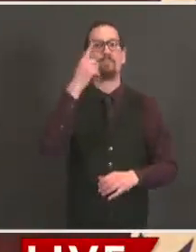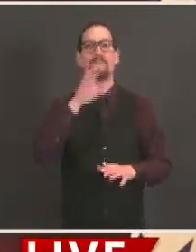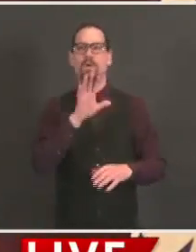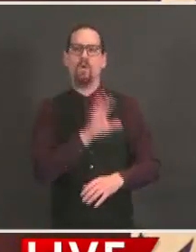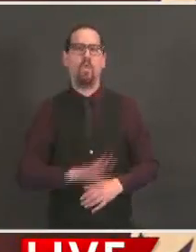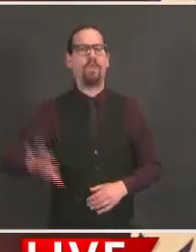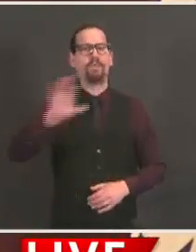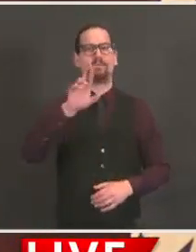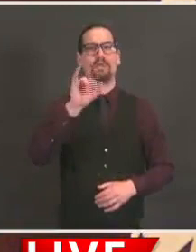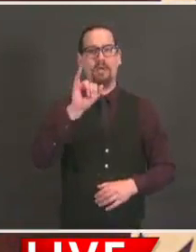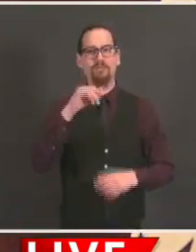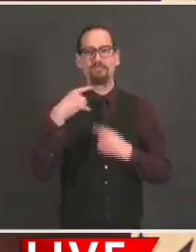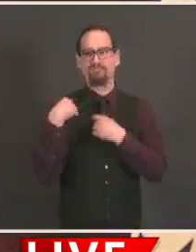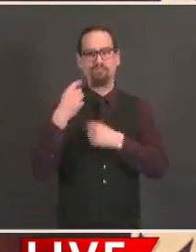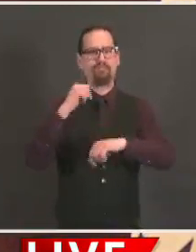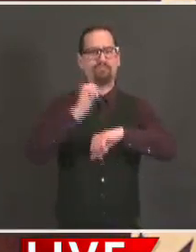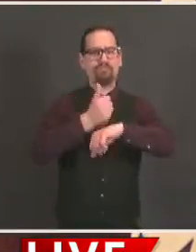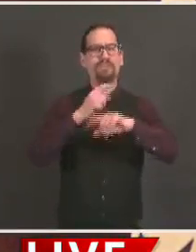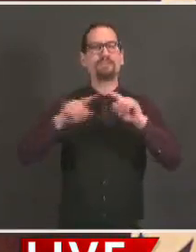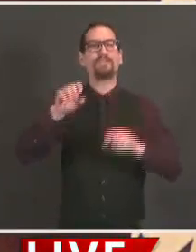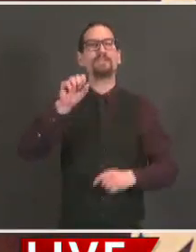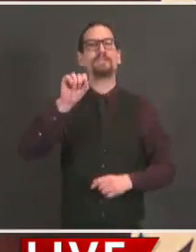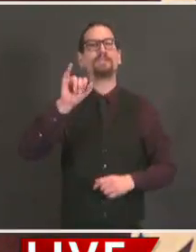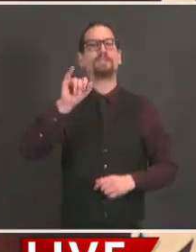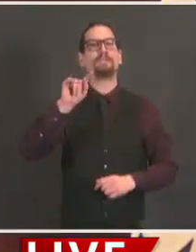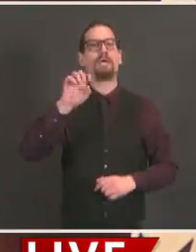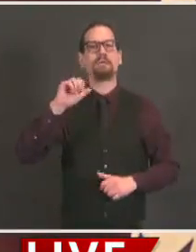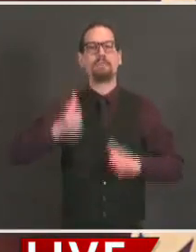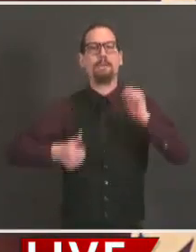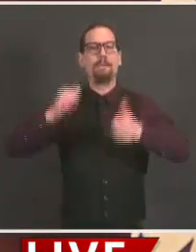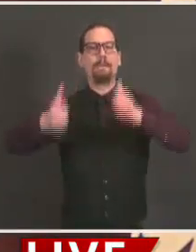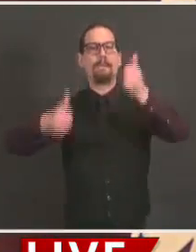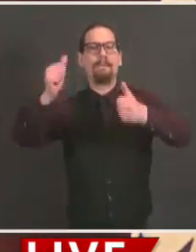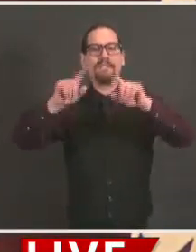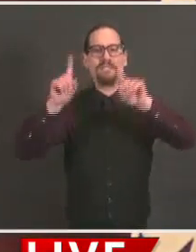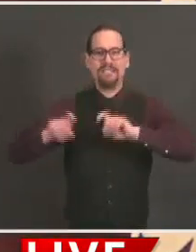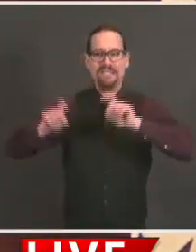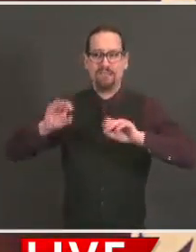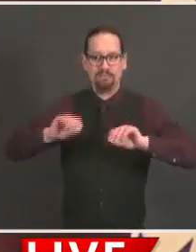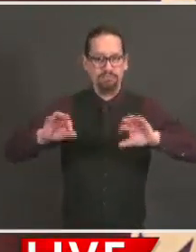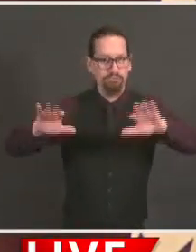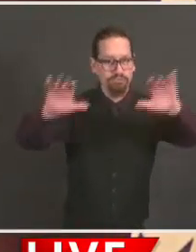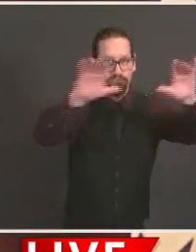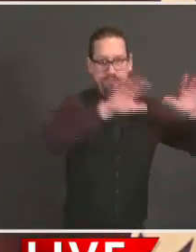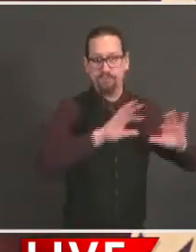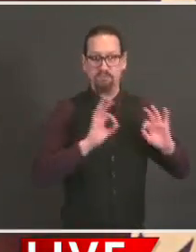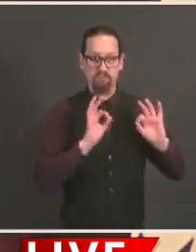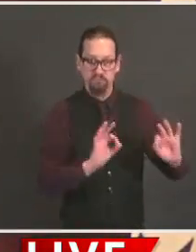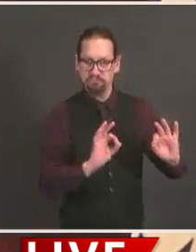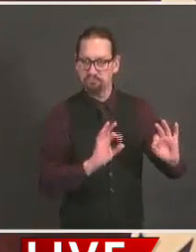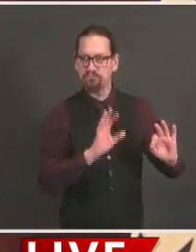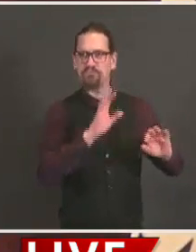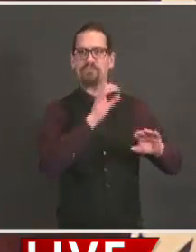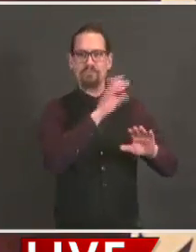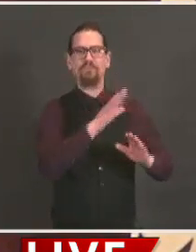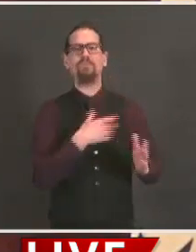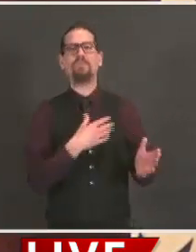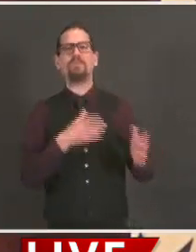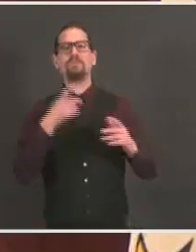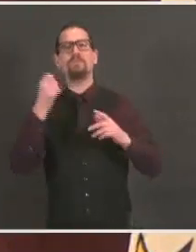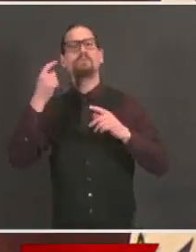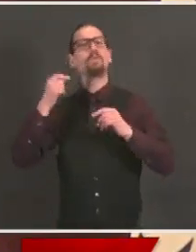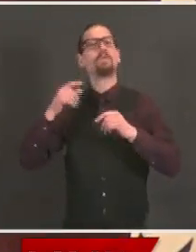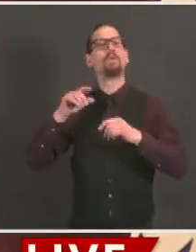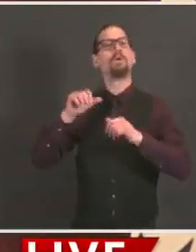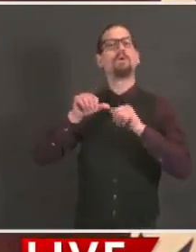are managed by the state. However, we do have a set of state-run testing sites, and there's a place to go online if